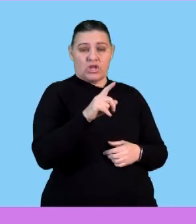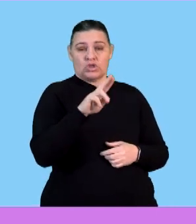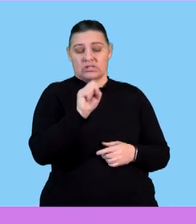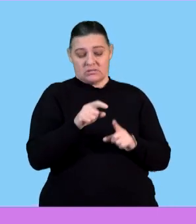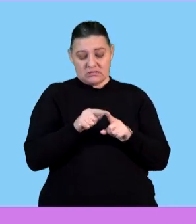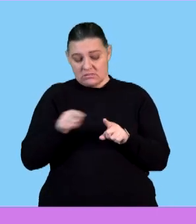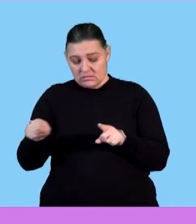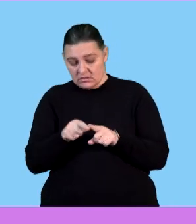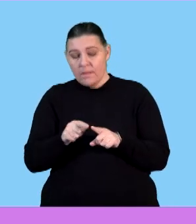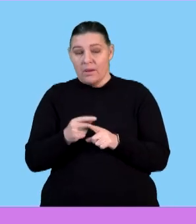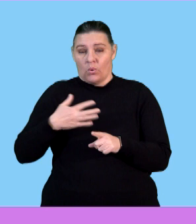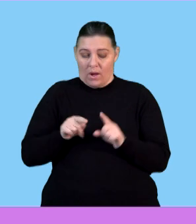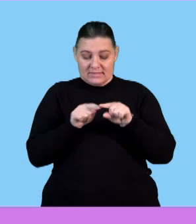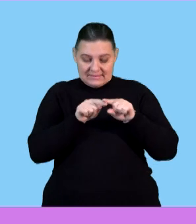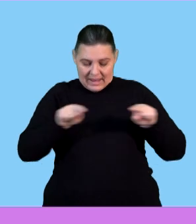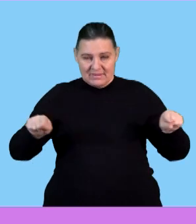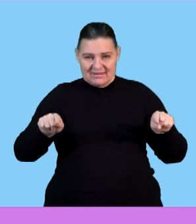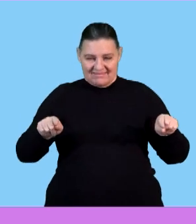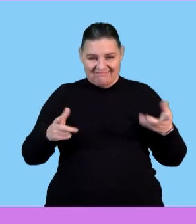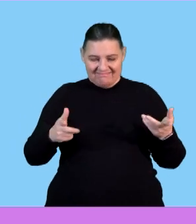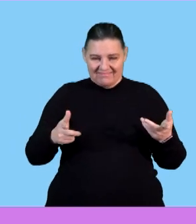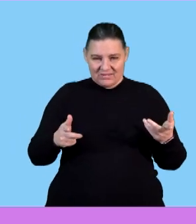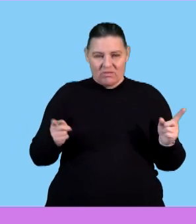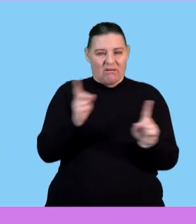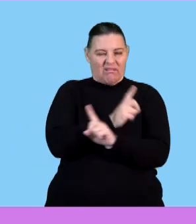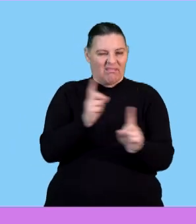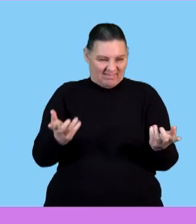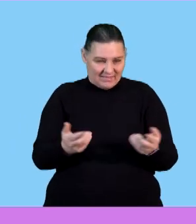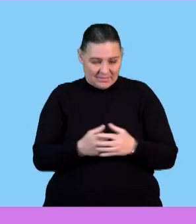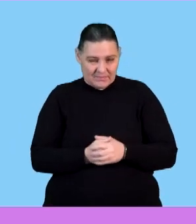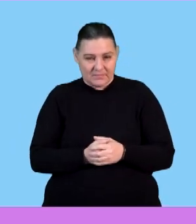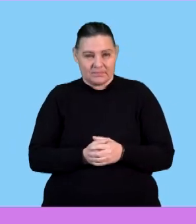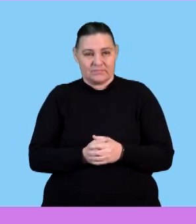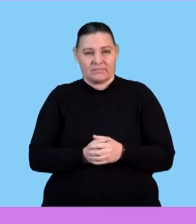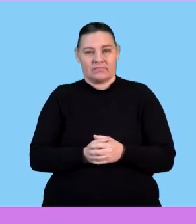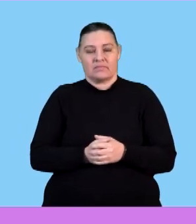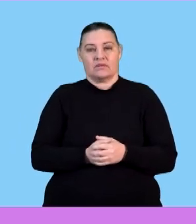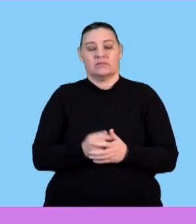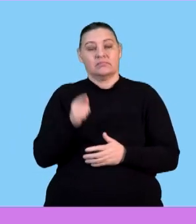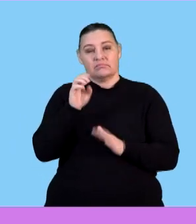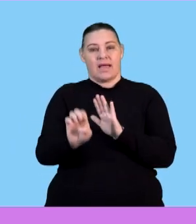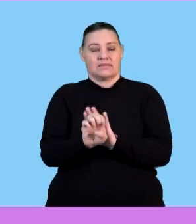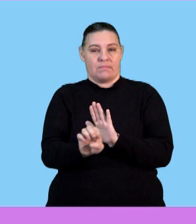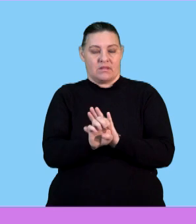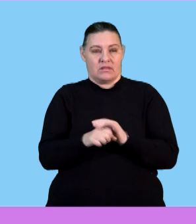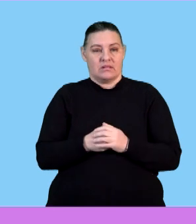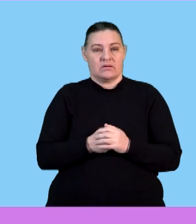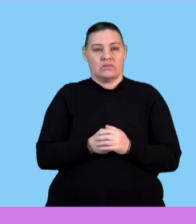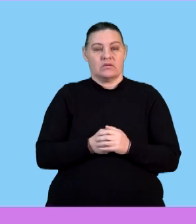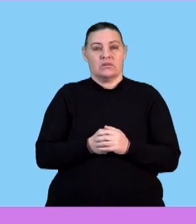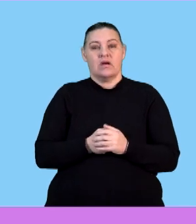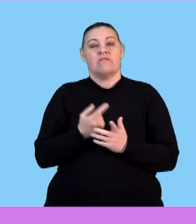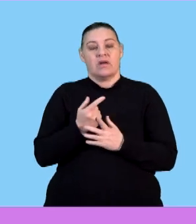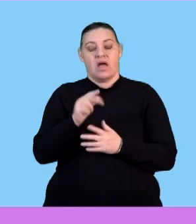radius and are asked to find the diameter the other way. Let's see how we can make this work. So for this example, let's